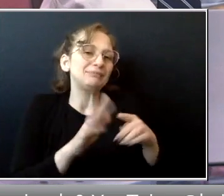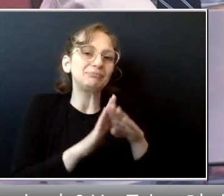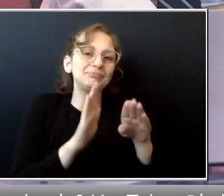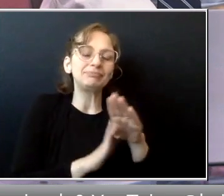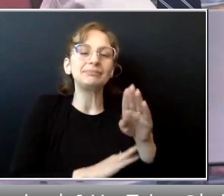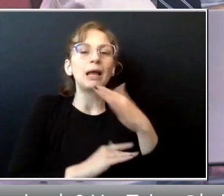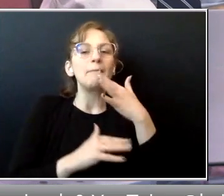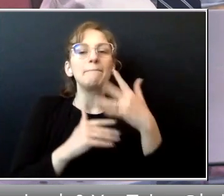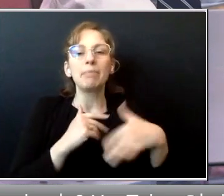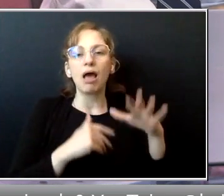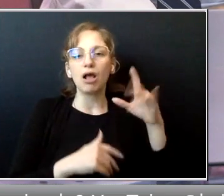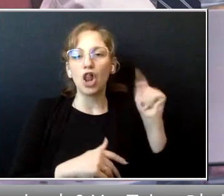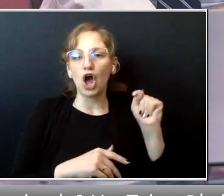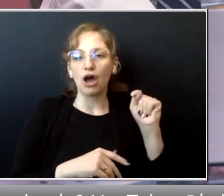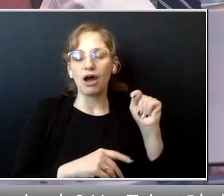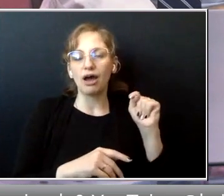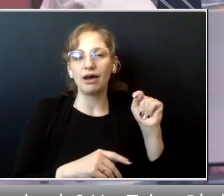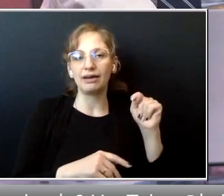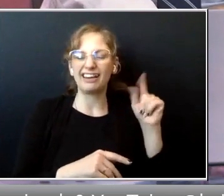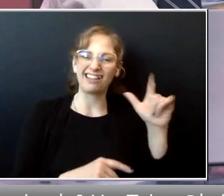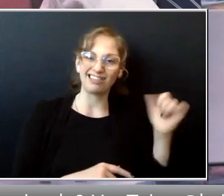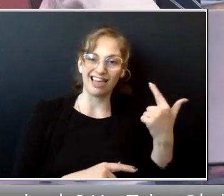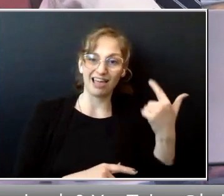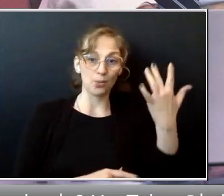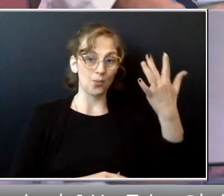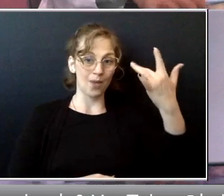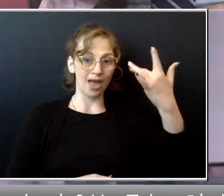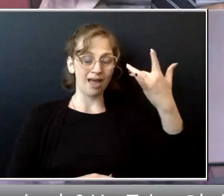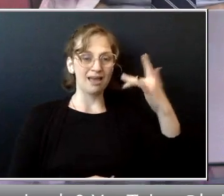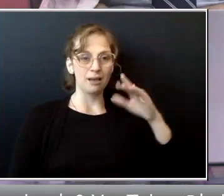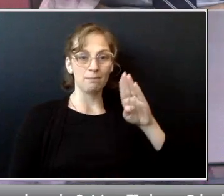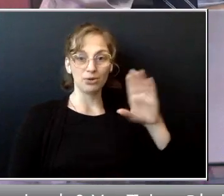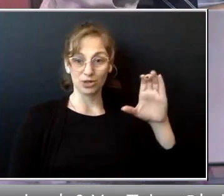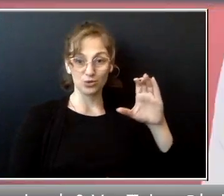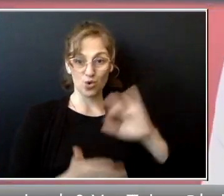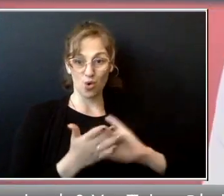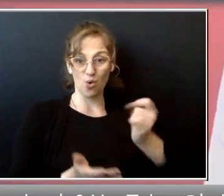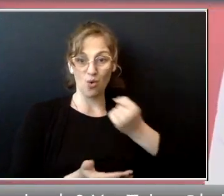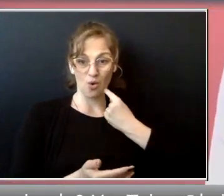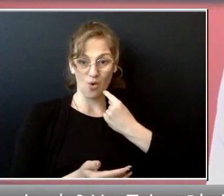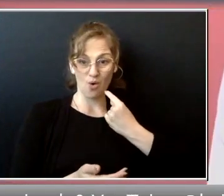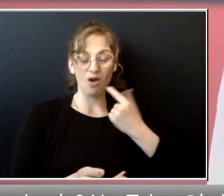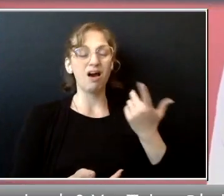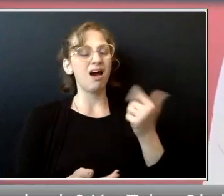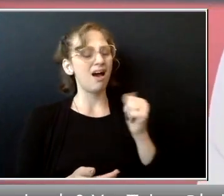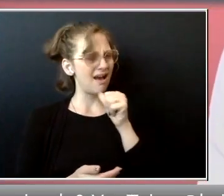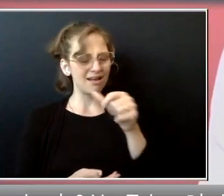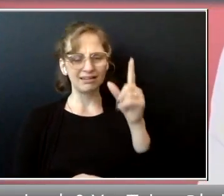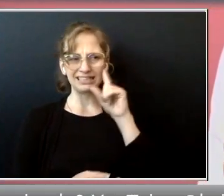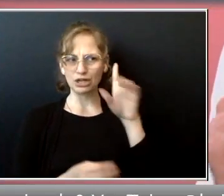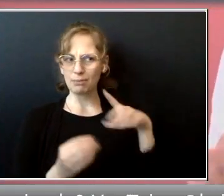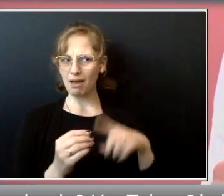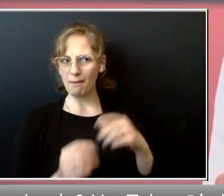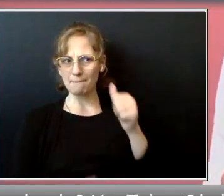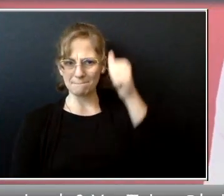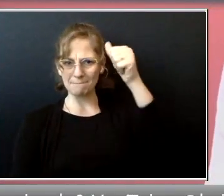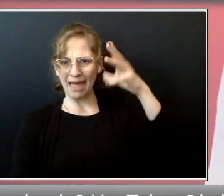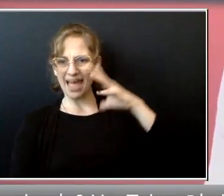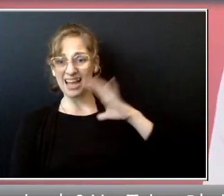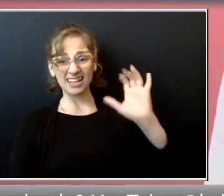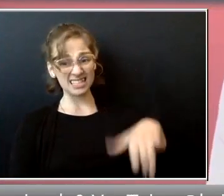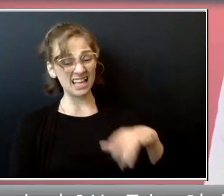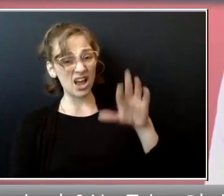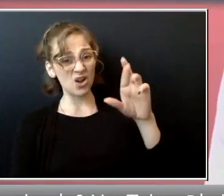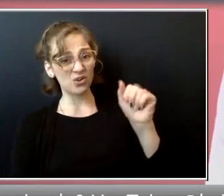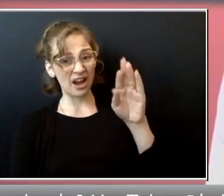haven't heard of a guy getting a blood clot in the leg. Is it rare? So in this particular one is where we're talking about the